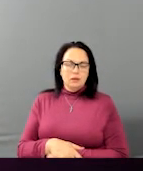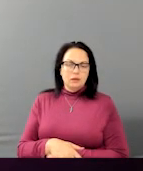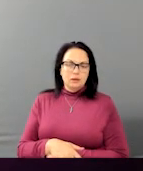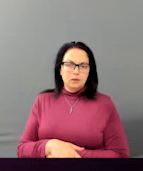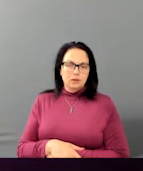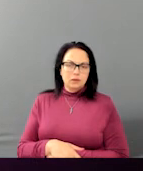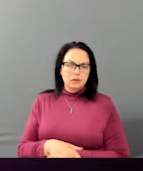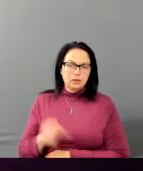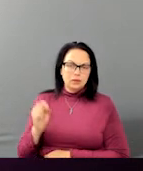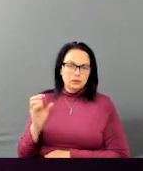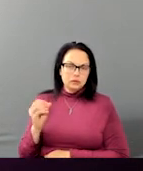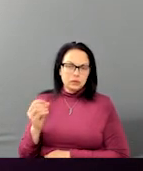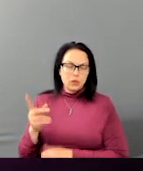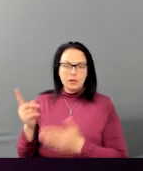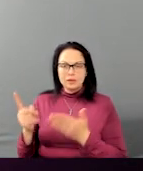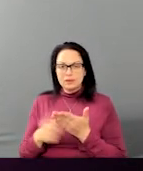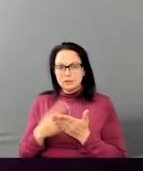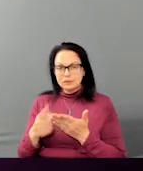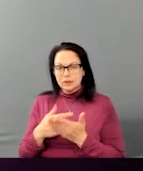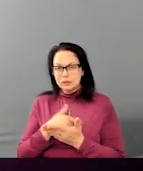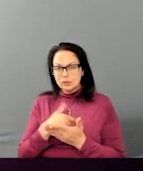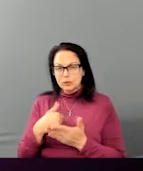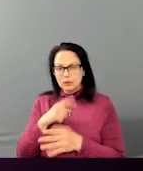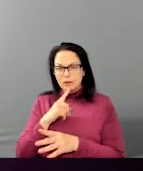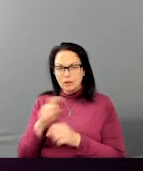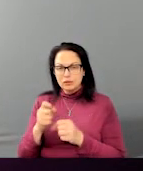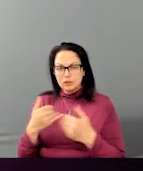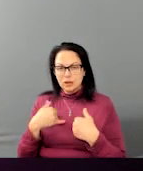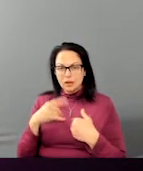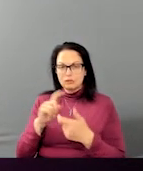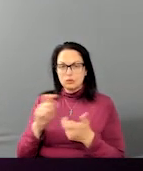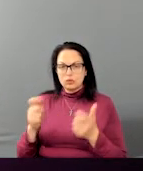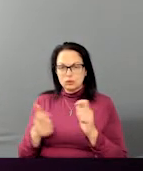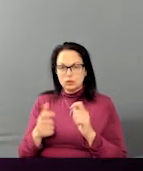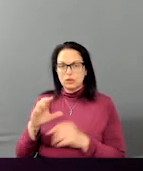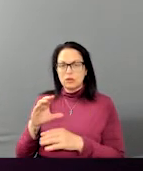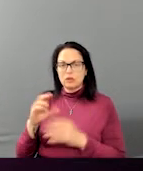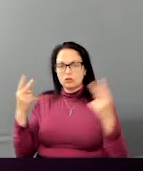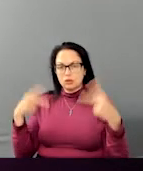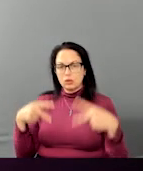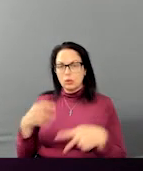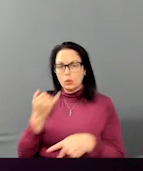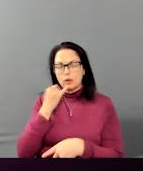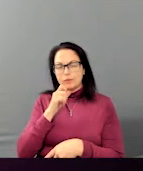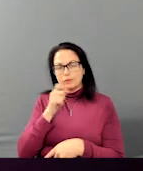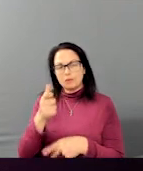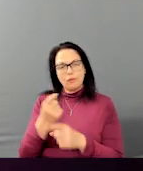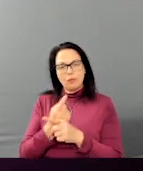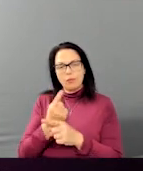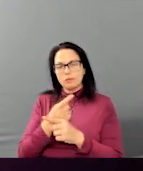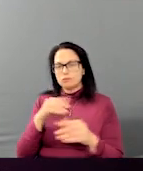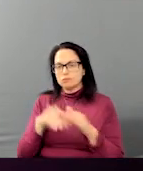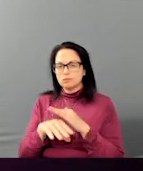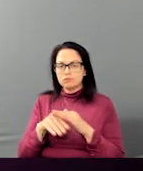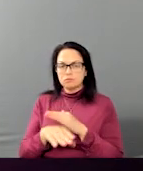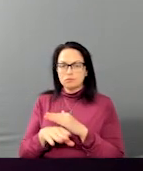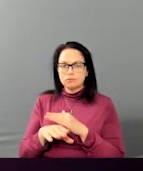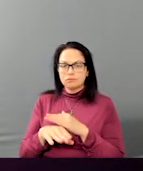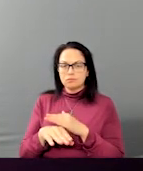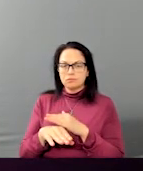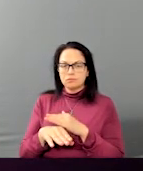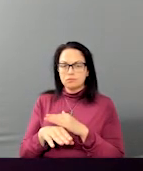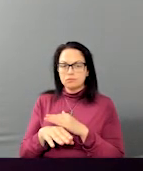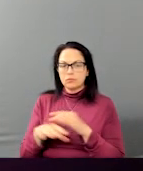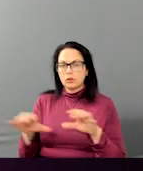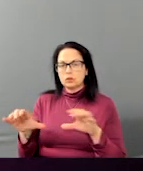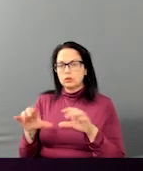So, and then sometimes we actually have to go and change our code if our code is not correctly accessible in order to do